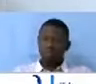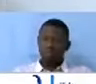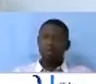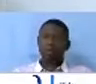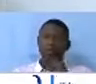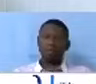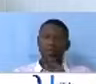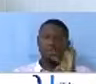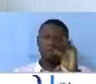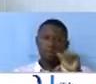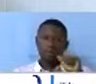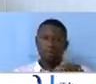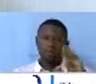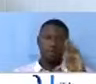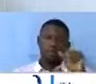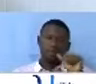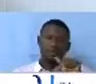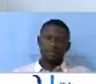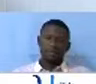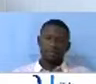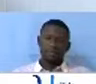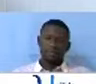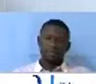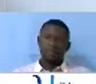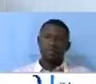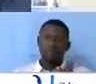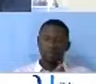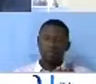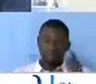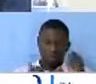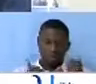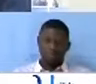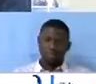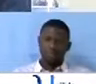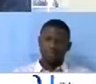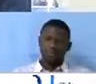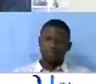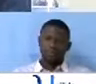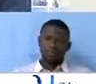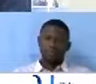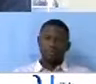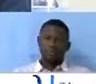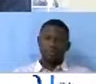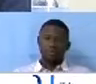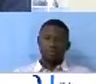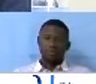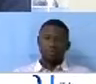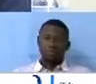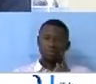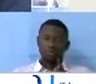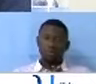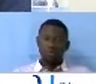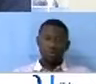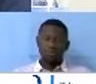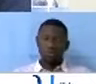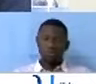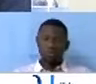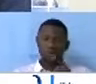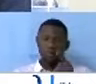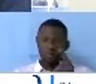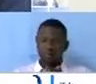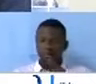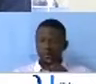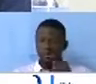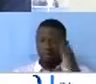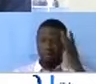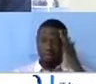That is what happened. But of course, not only were you smart and savvy enough to make those